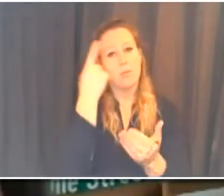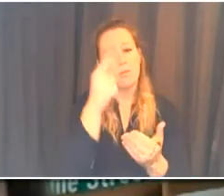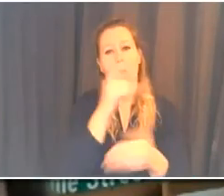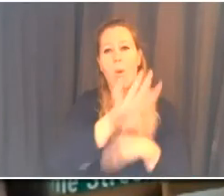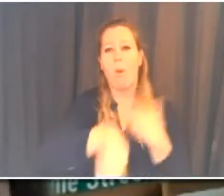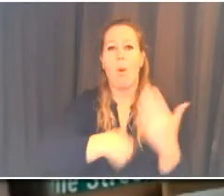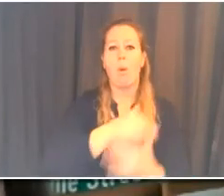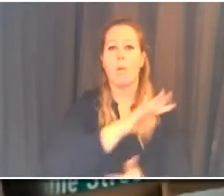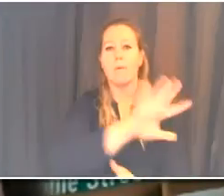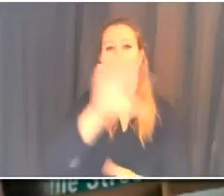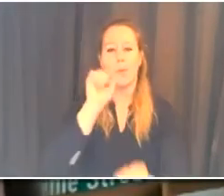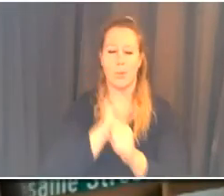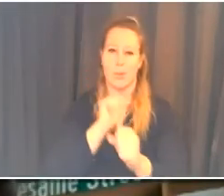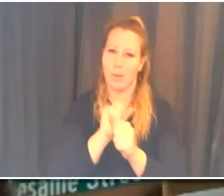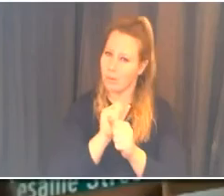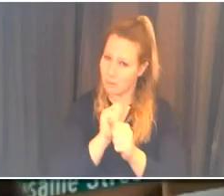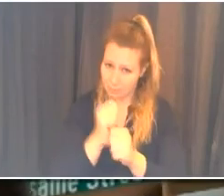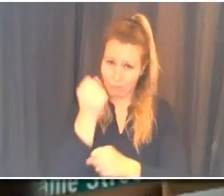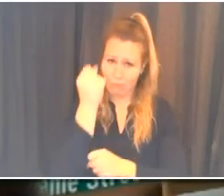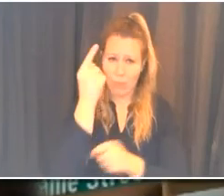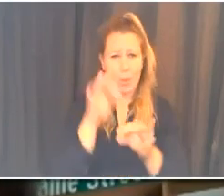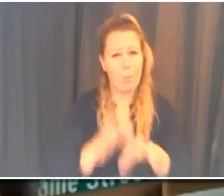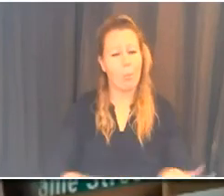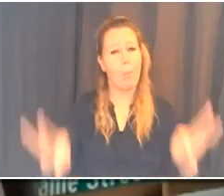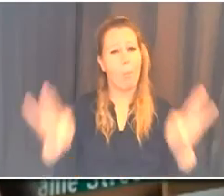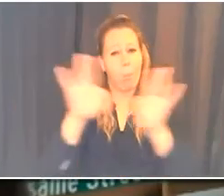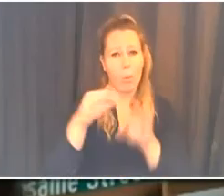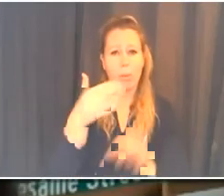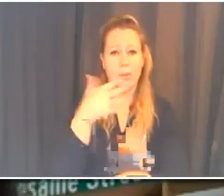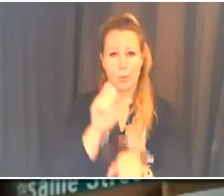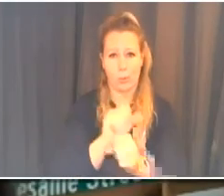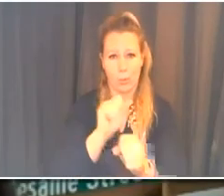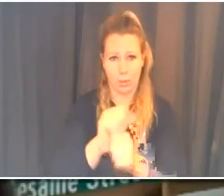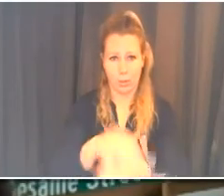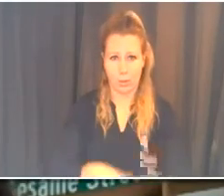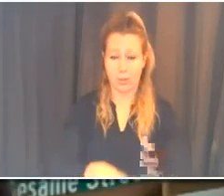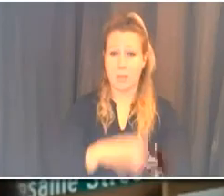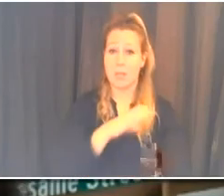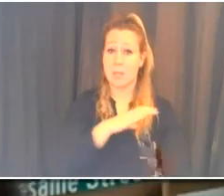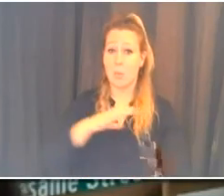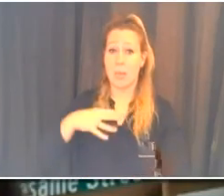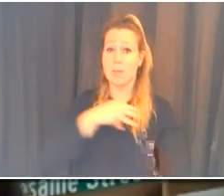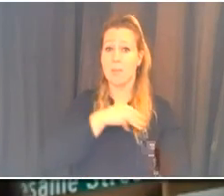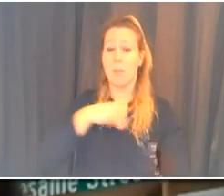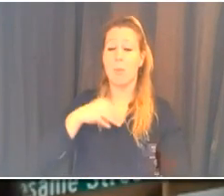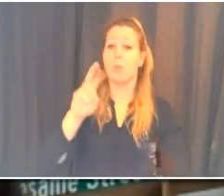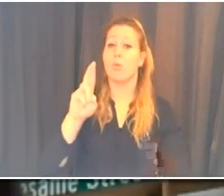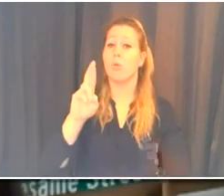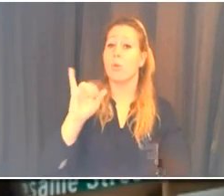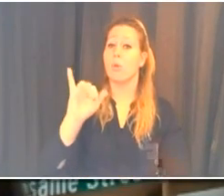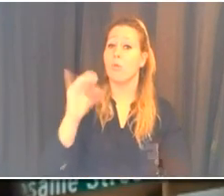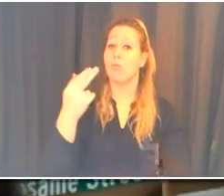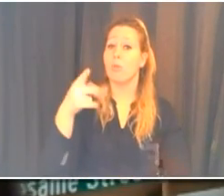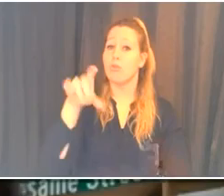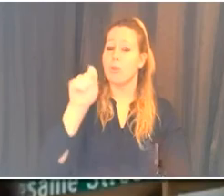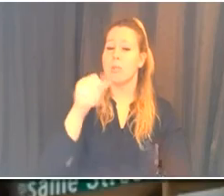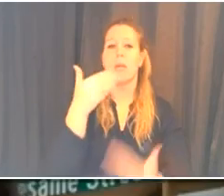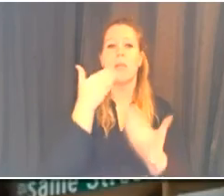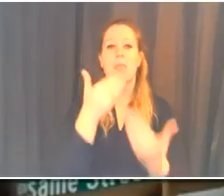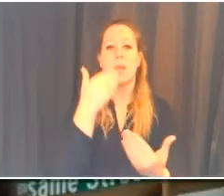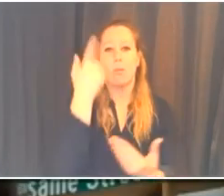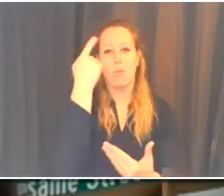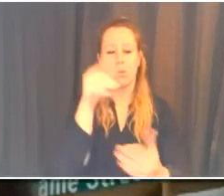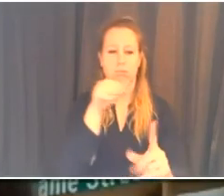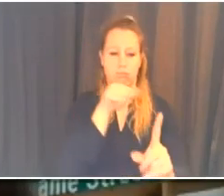the nonprofit hotlines they are up and running the shelters are available to you